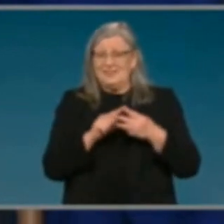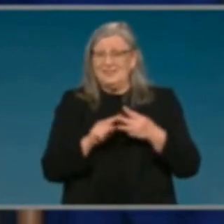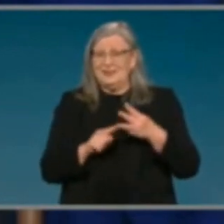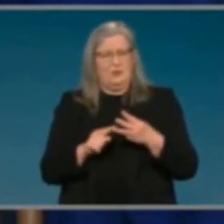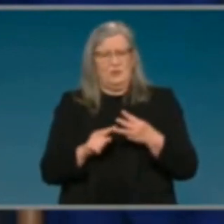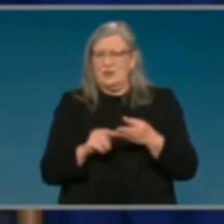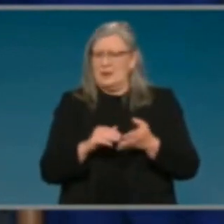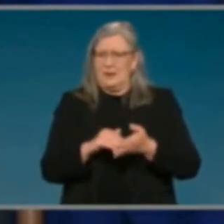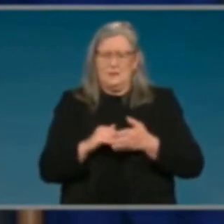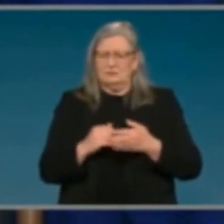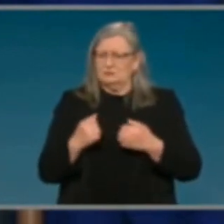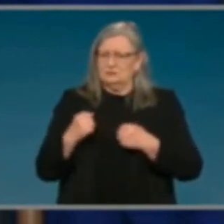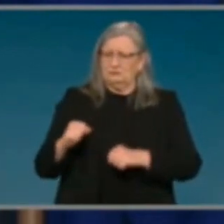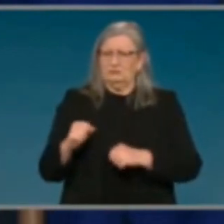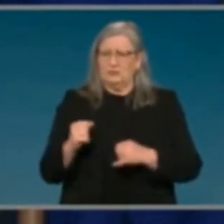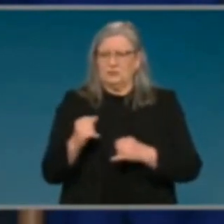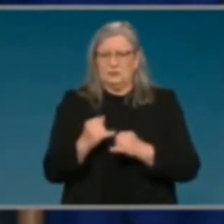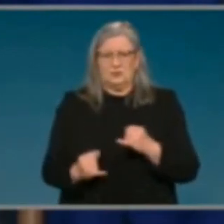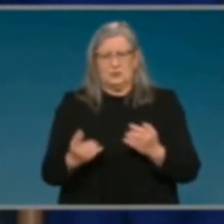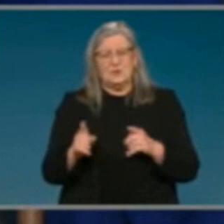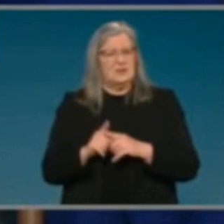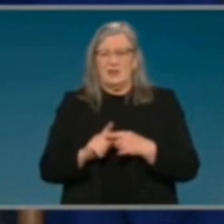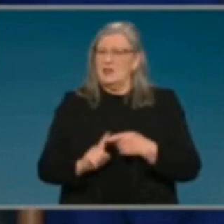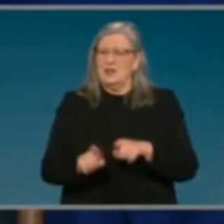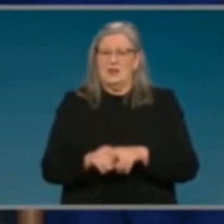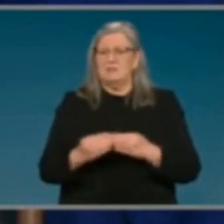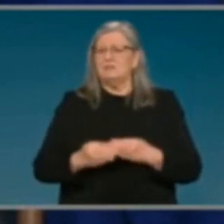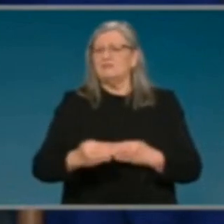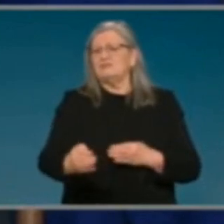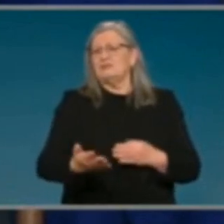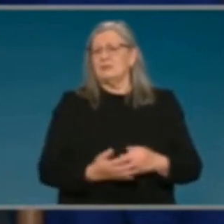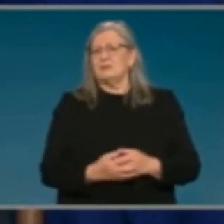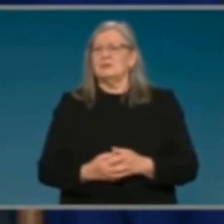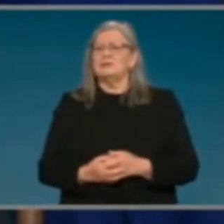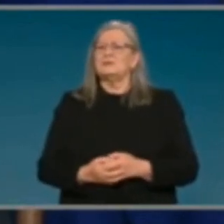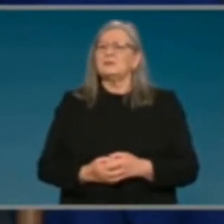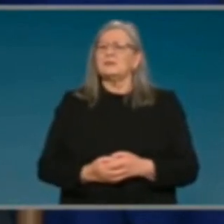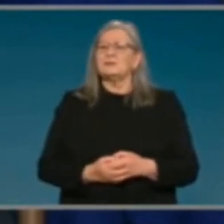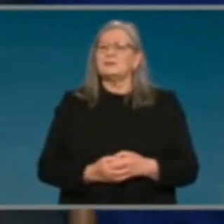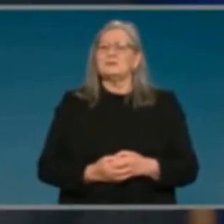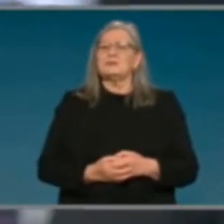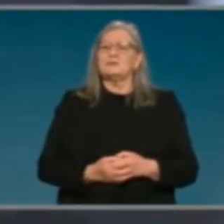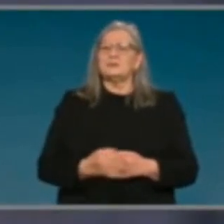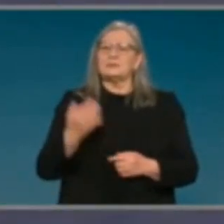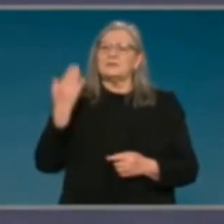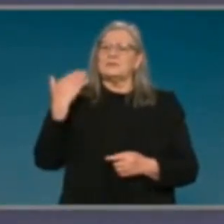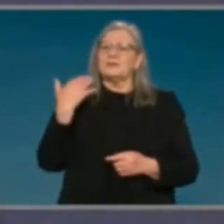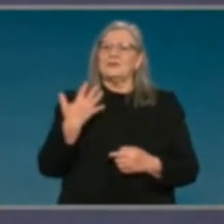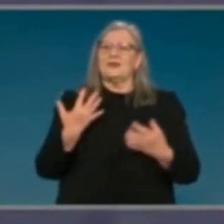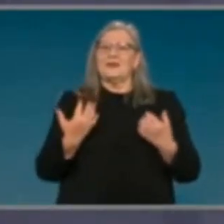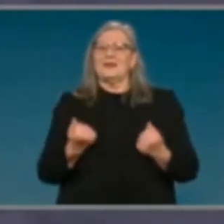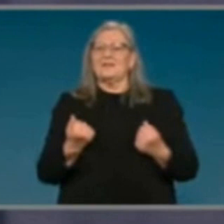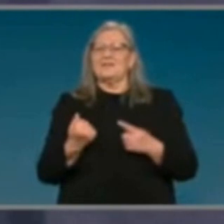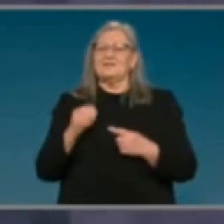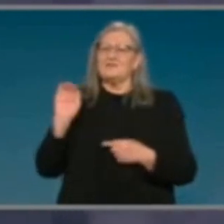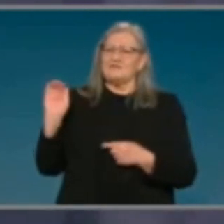mentioned before with the National Cabinet. Are there any plans to revisit a national quarantine facility? Well, we already have Howard